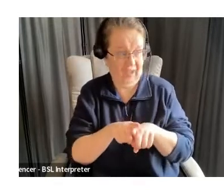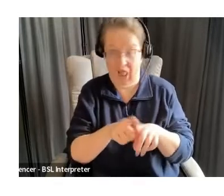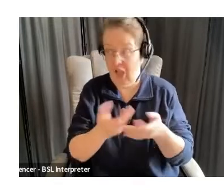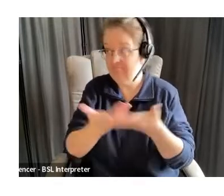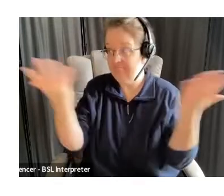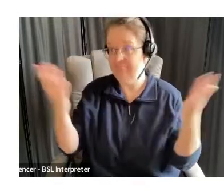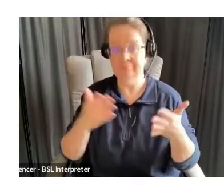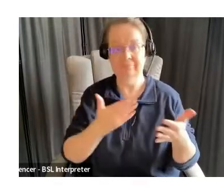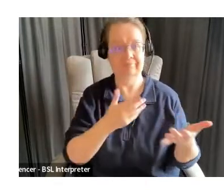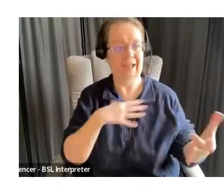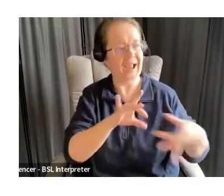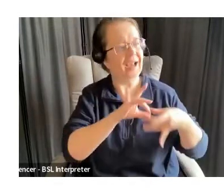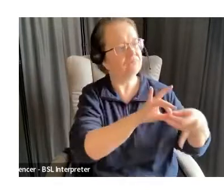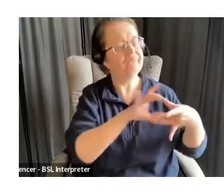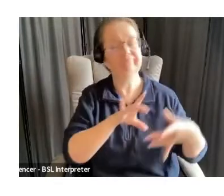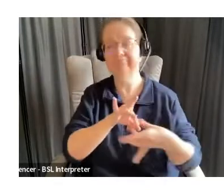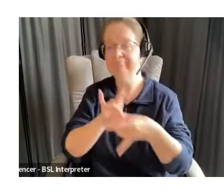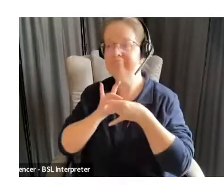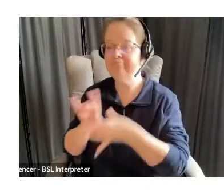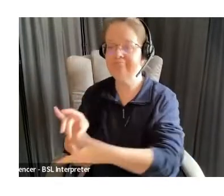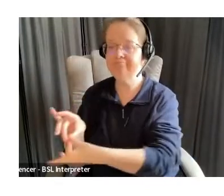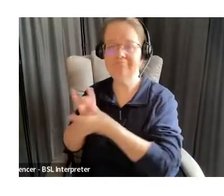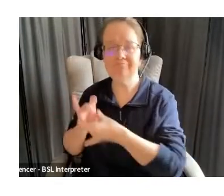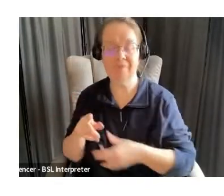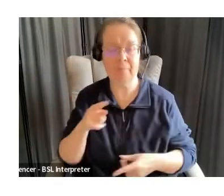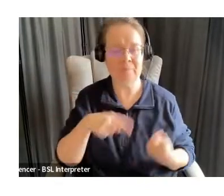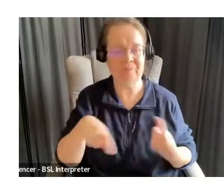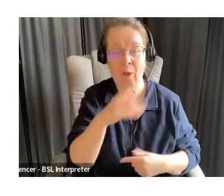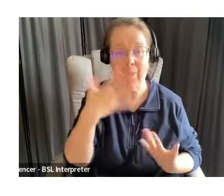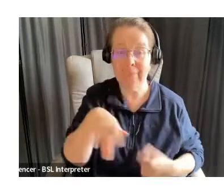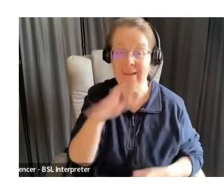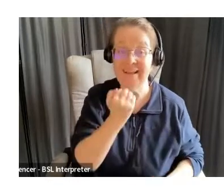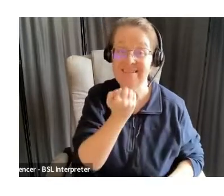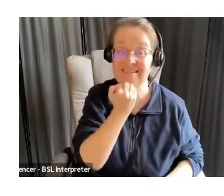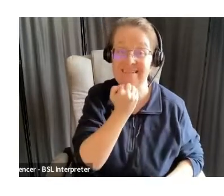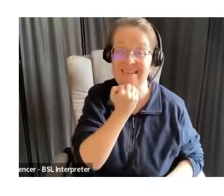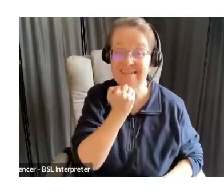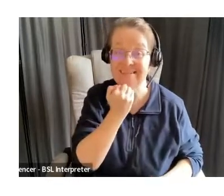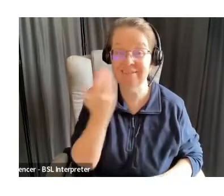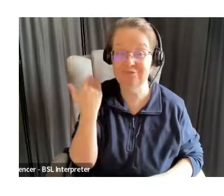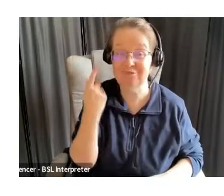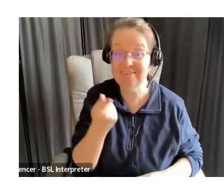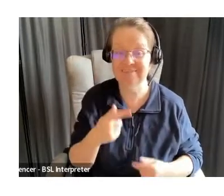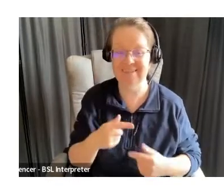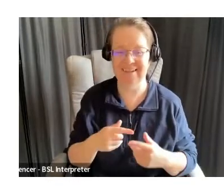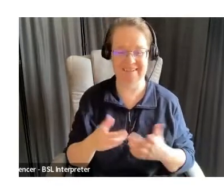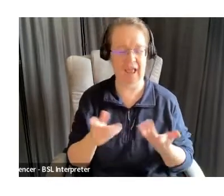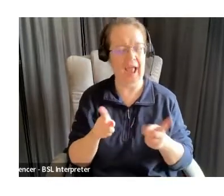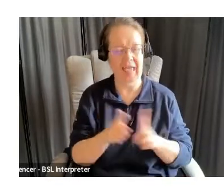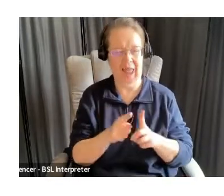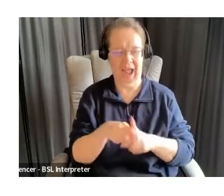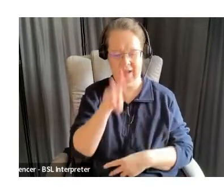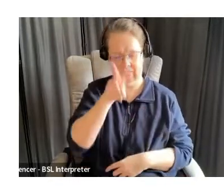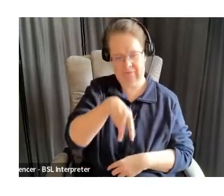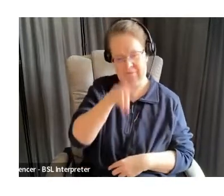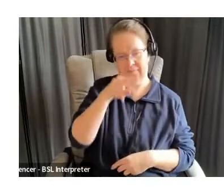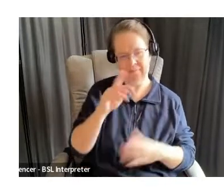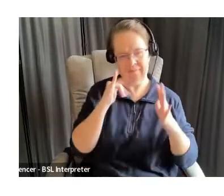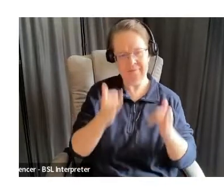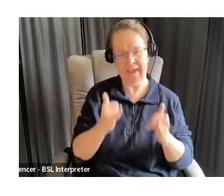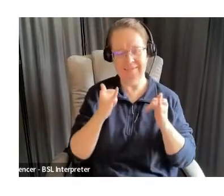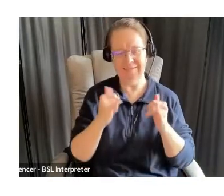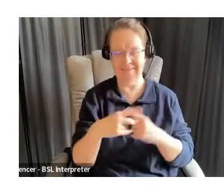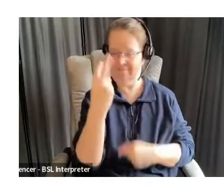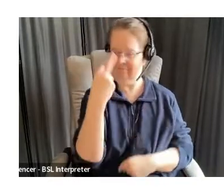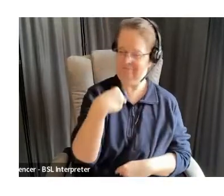interaction. So has anyone been on the dating scene lately? Well, it's like a test, right? But most